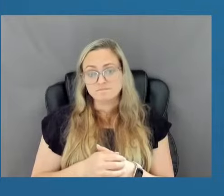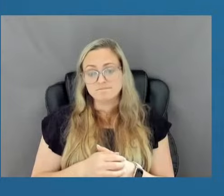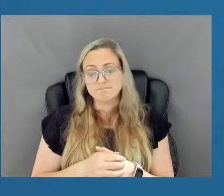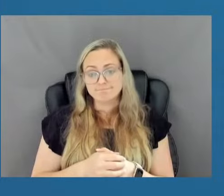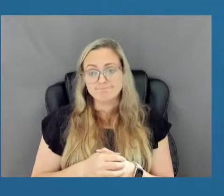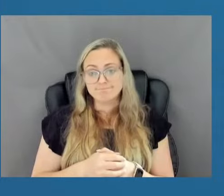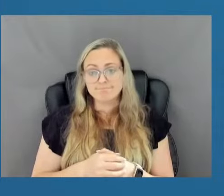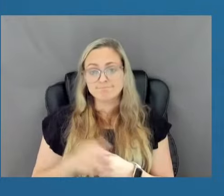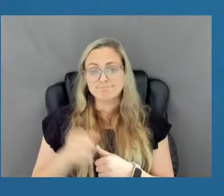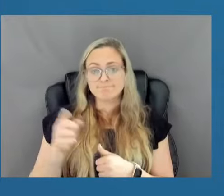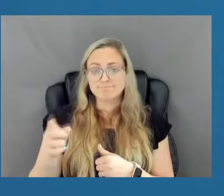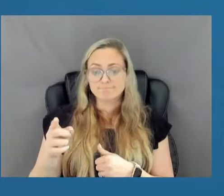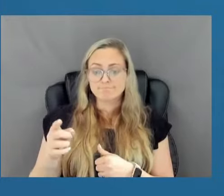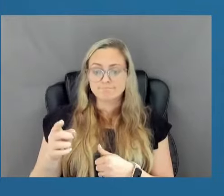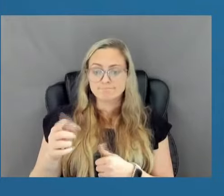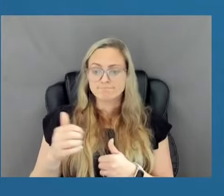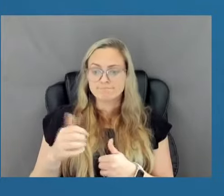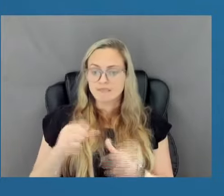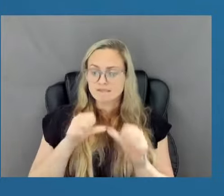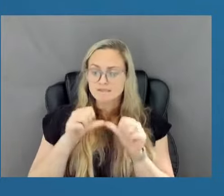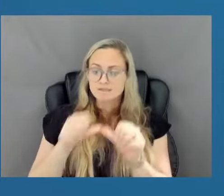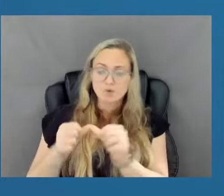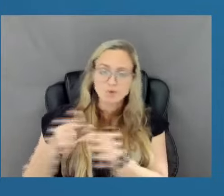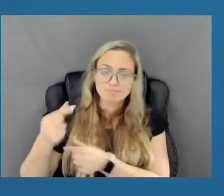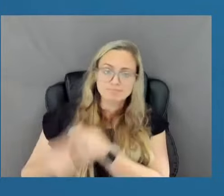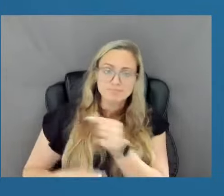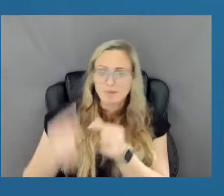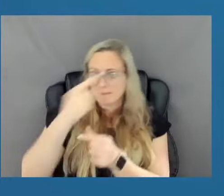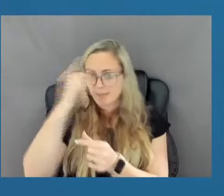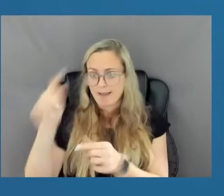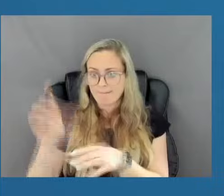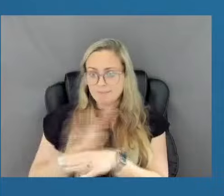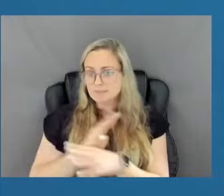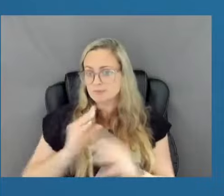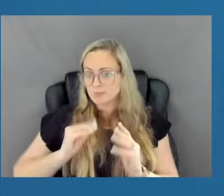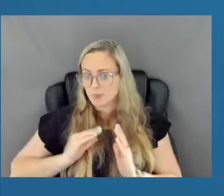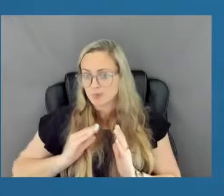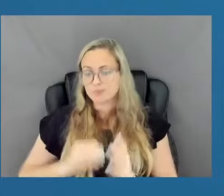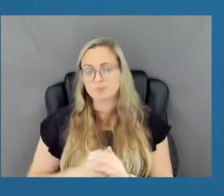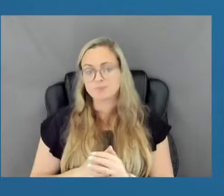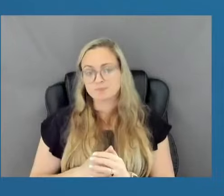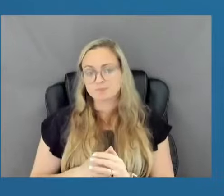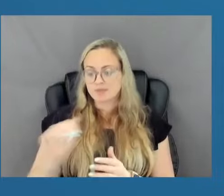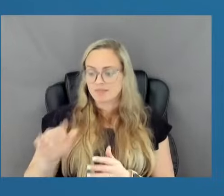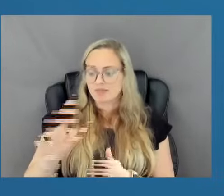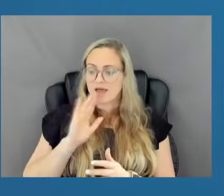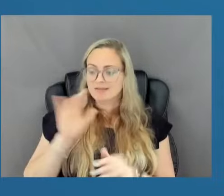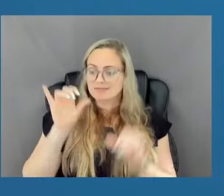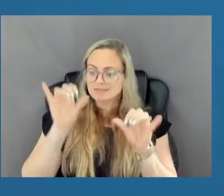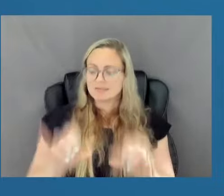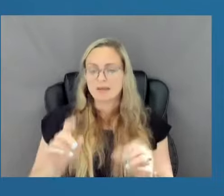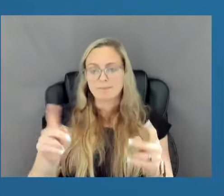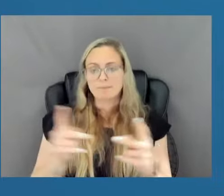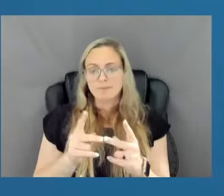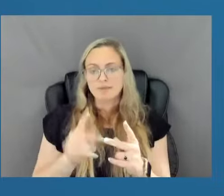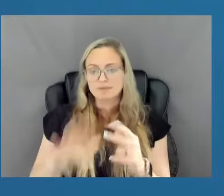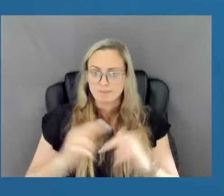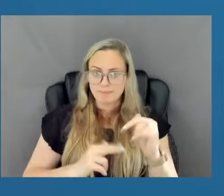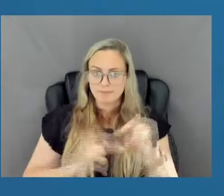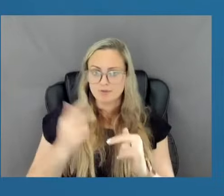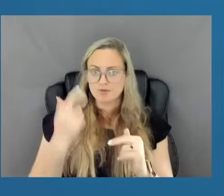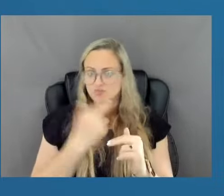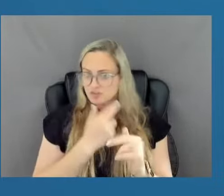who is carrying the tradition of Black business ownership in that very, very same building. It's a restaurant